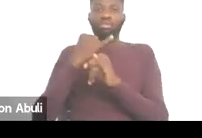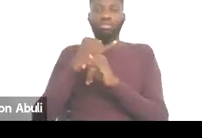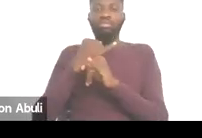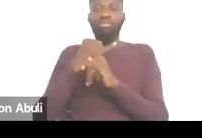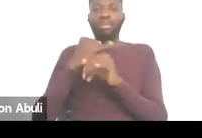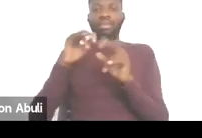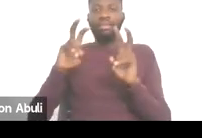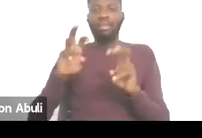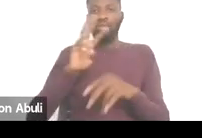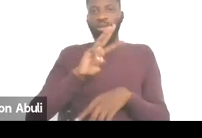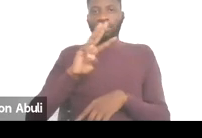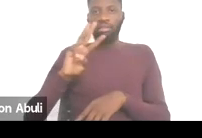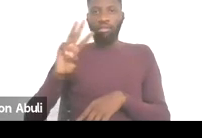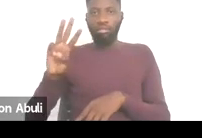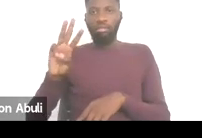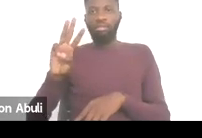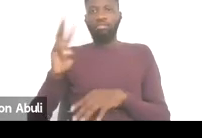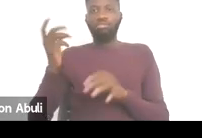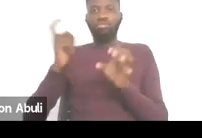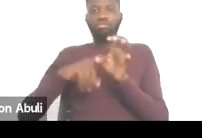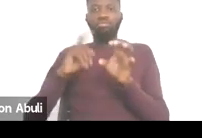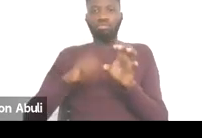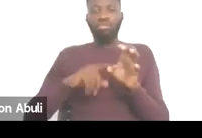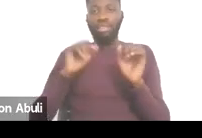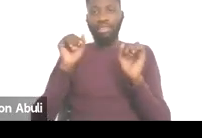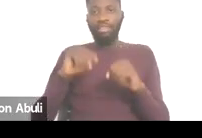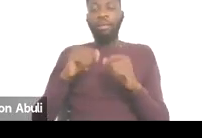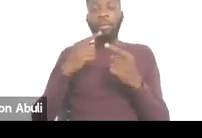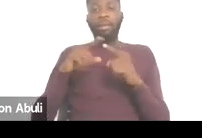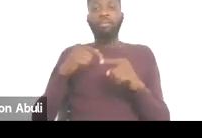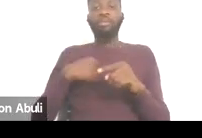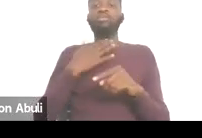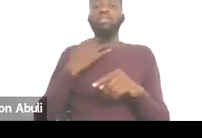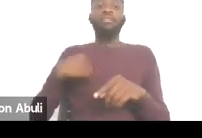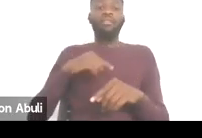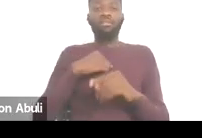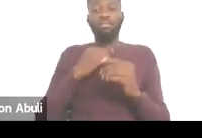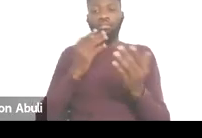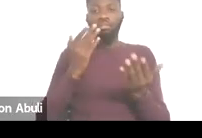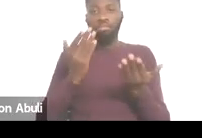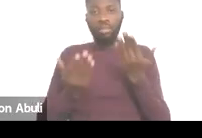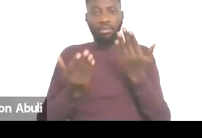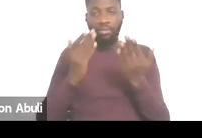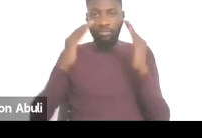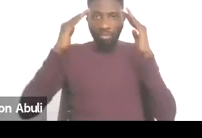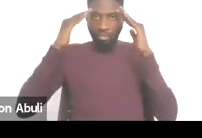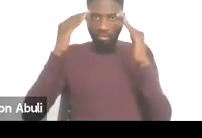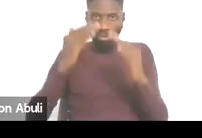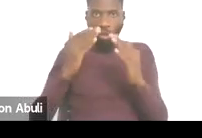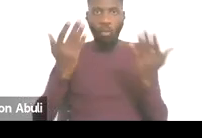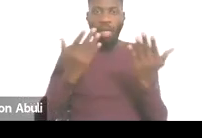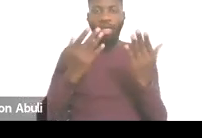to look at. But what I want us to maybe focus on is